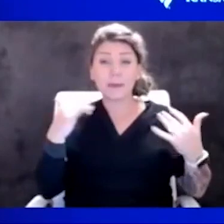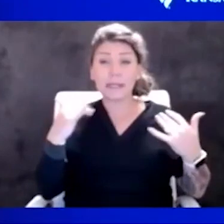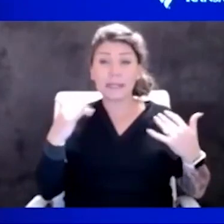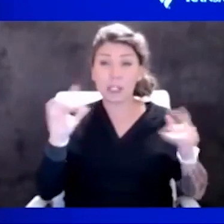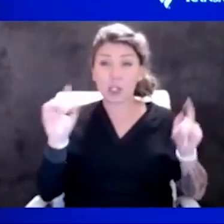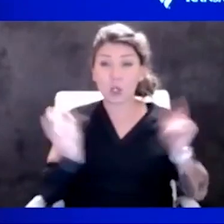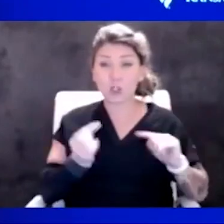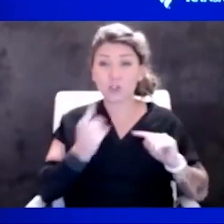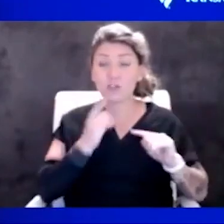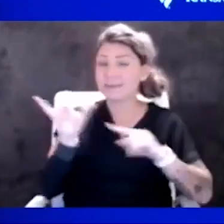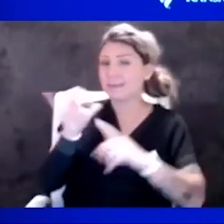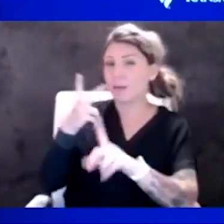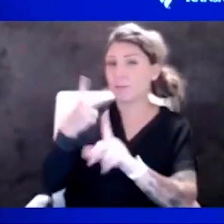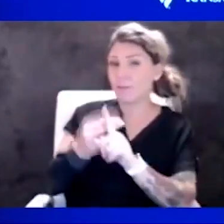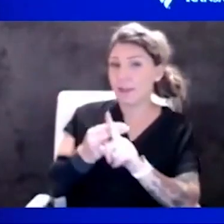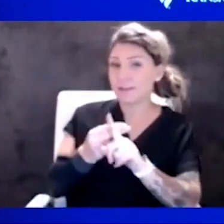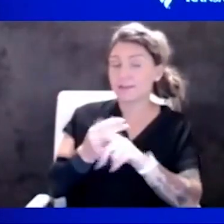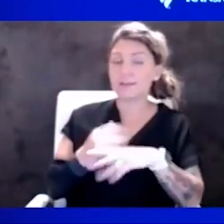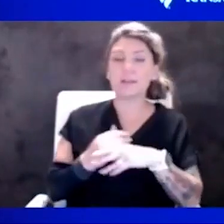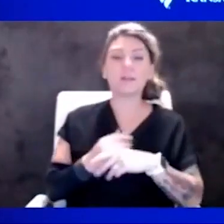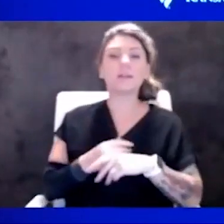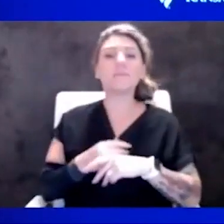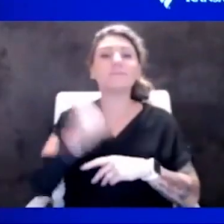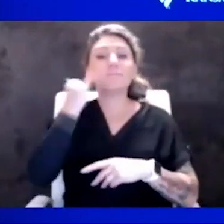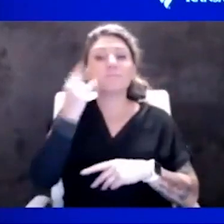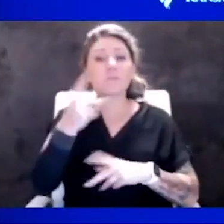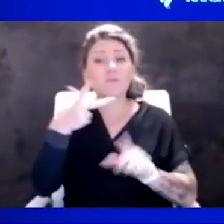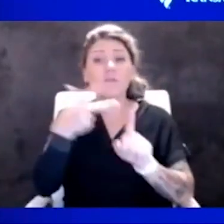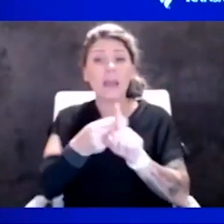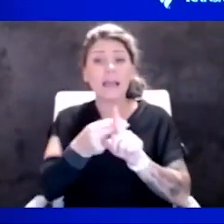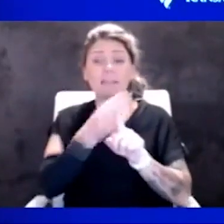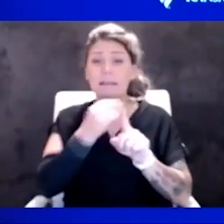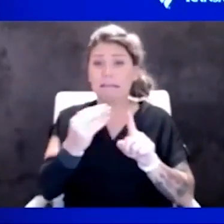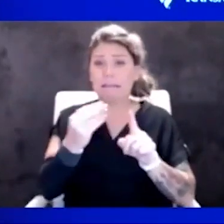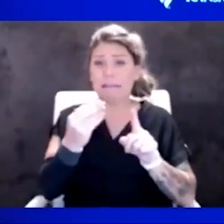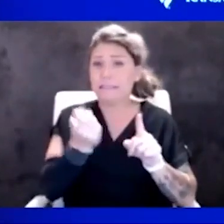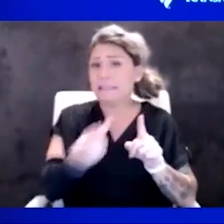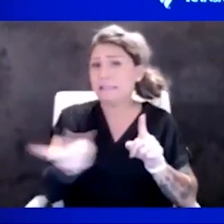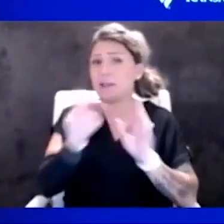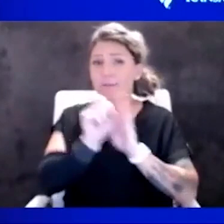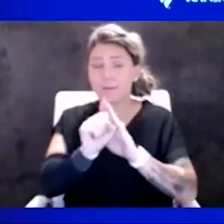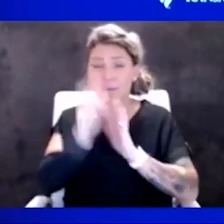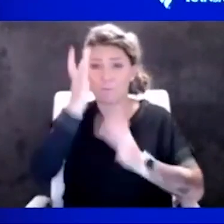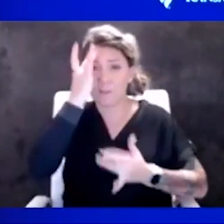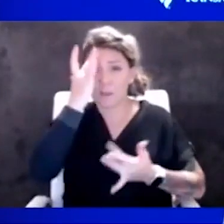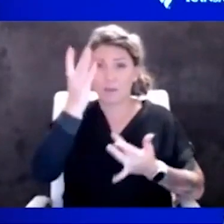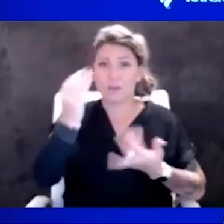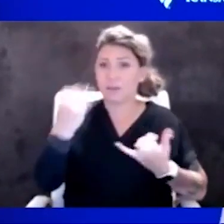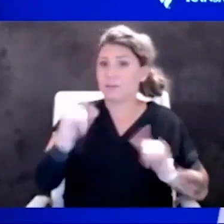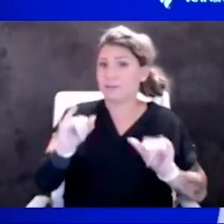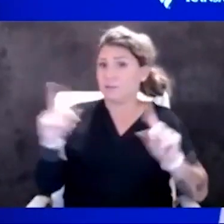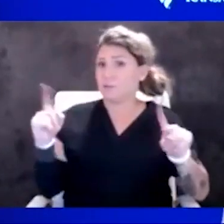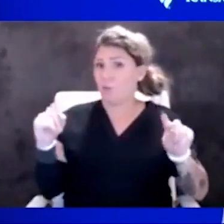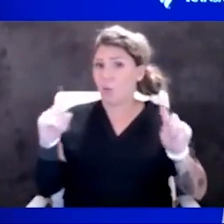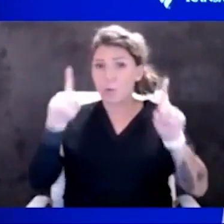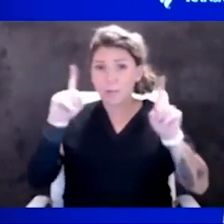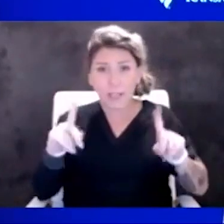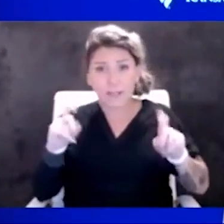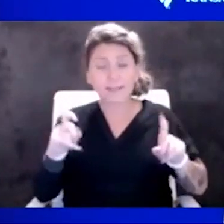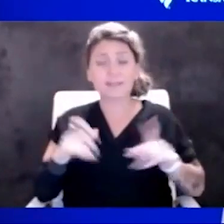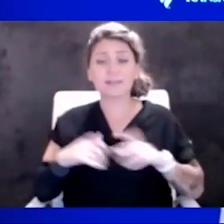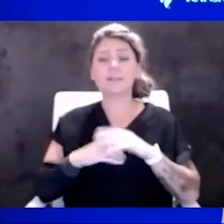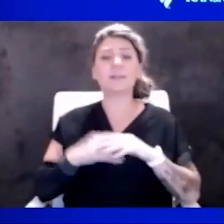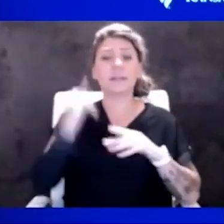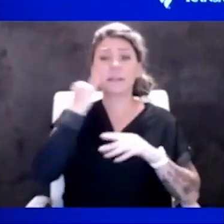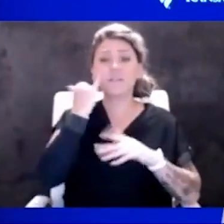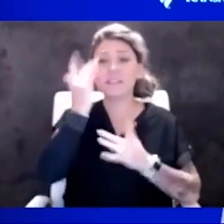also, even if you are vaccinated and you do have some symptoms of illness, you still have to go get tested. If you are sick and it's